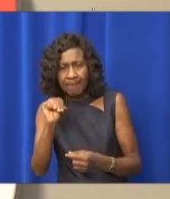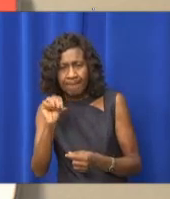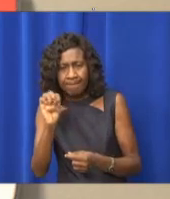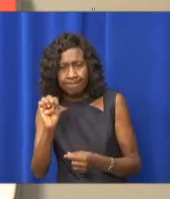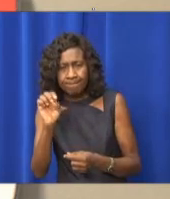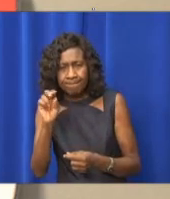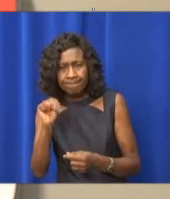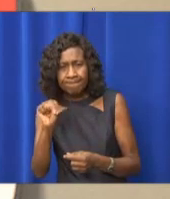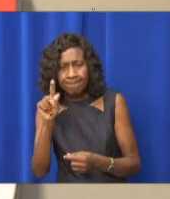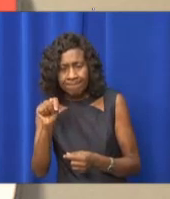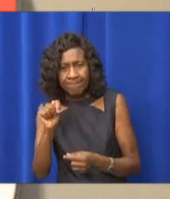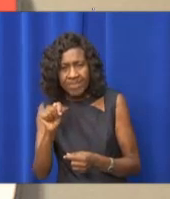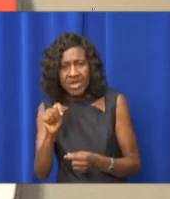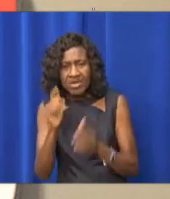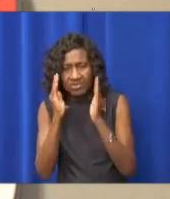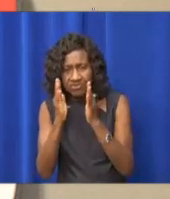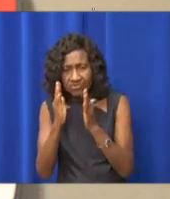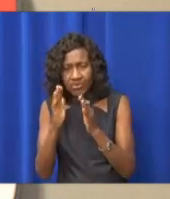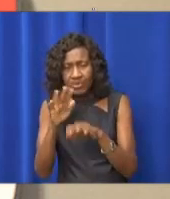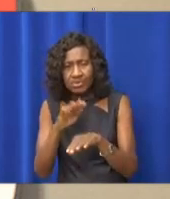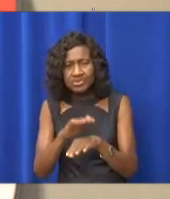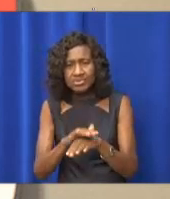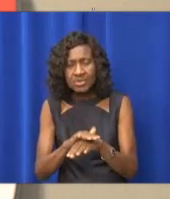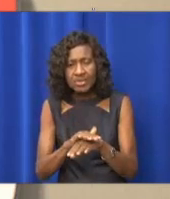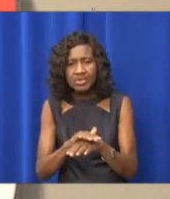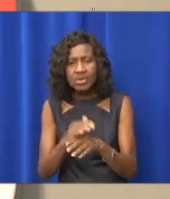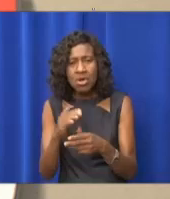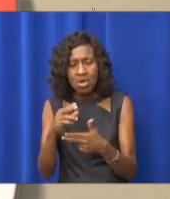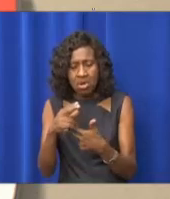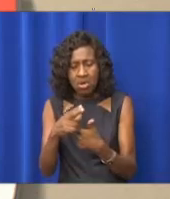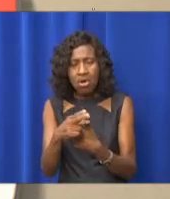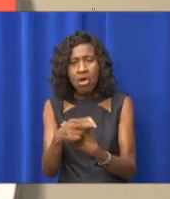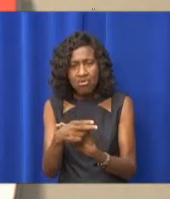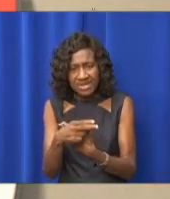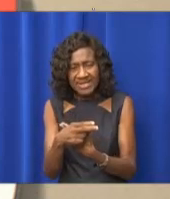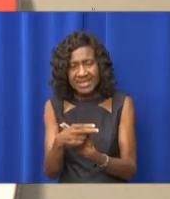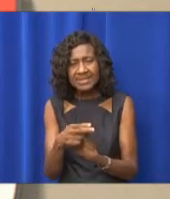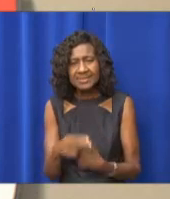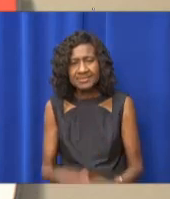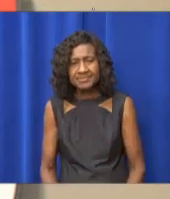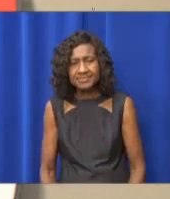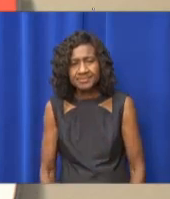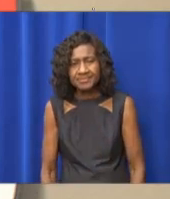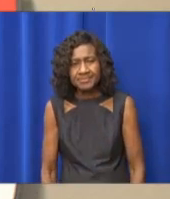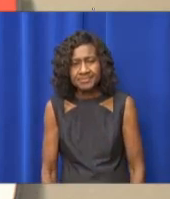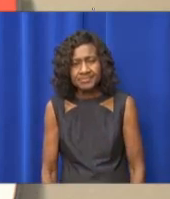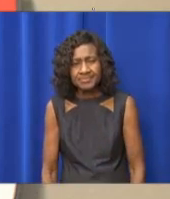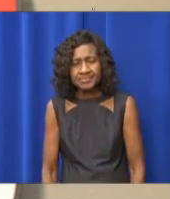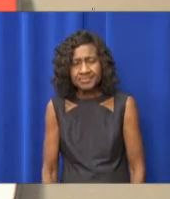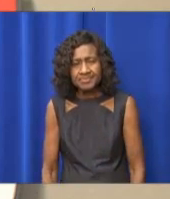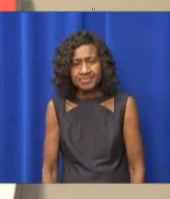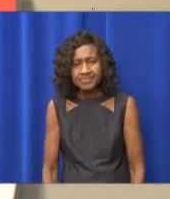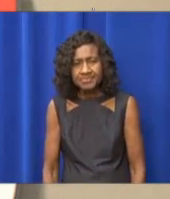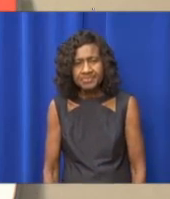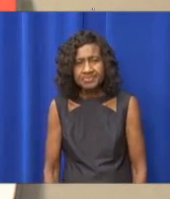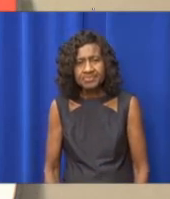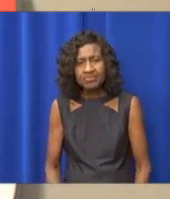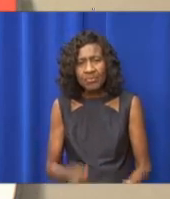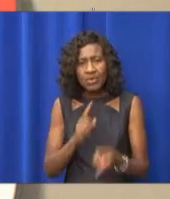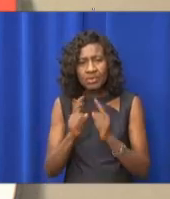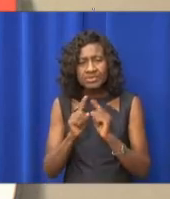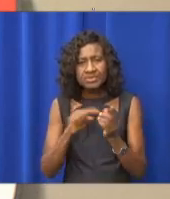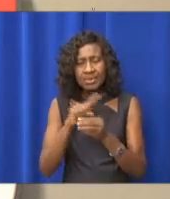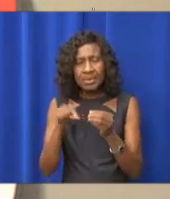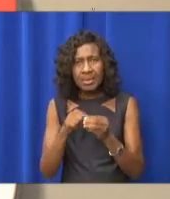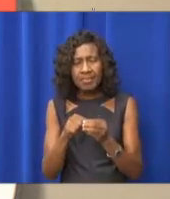really positive step if we can make progress in spite of everything else that is going on. I just want to say a quick word about the